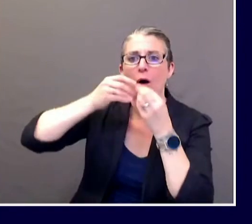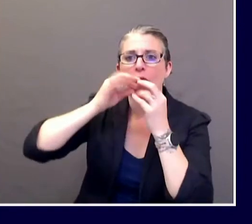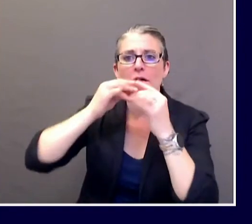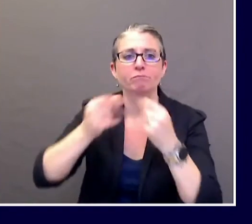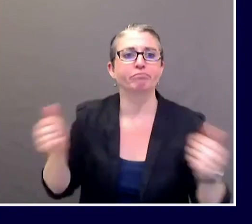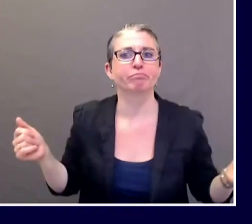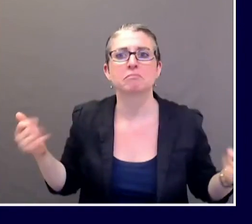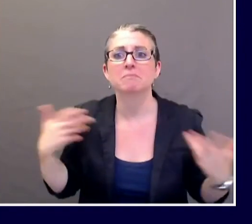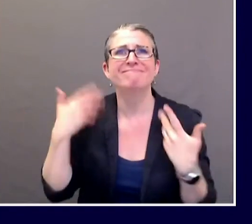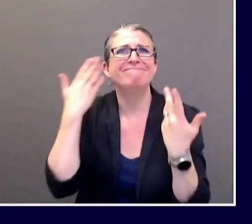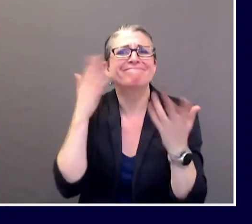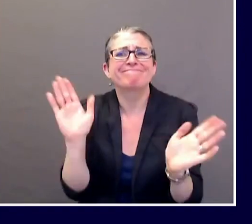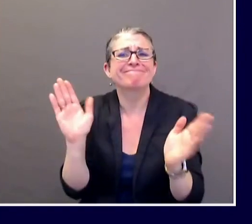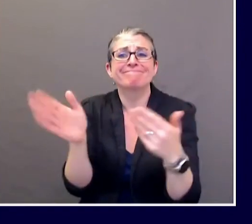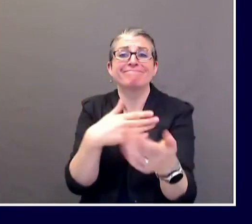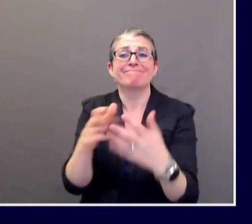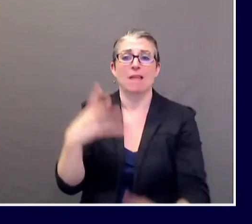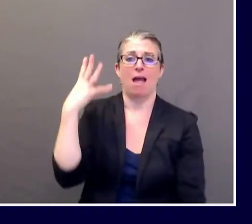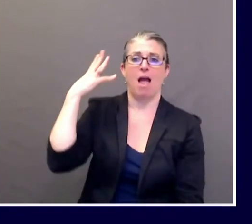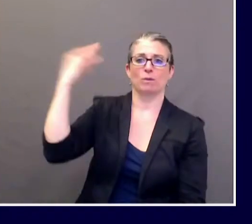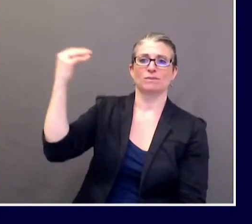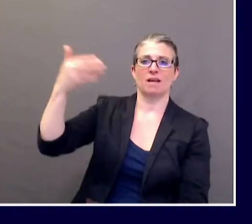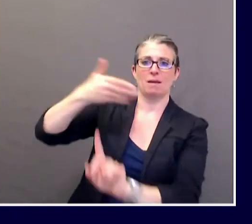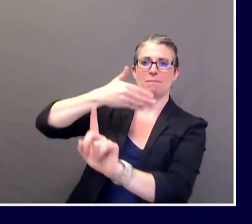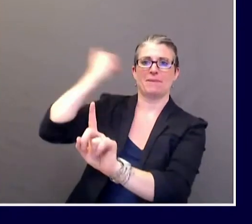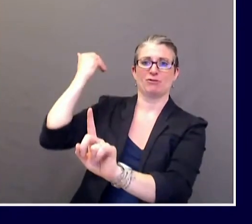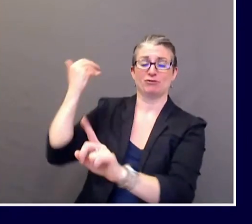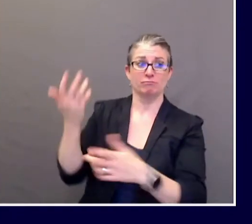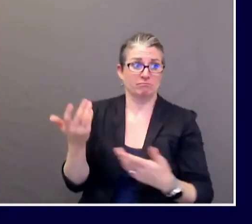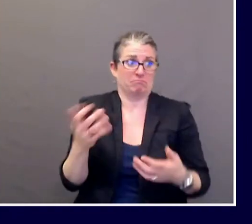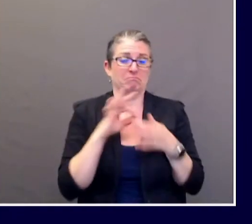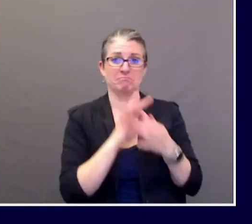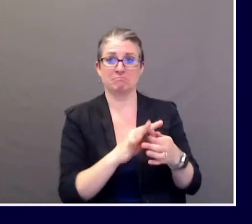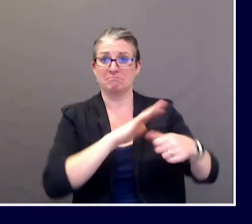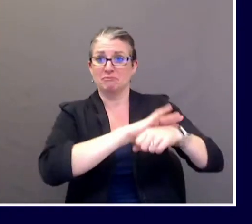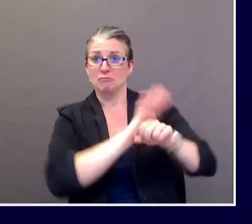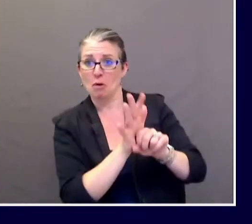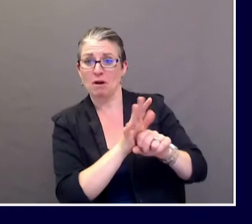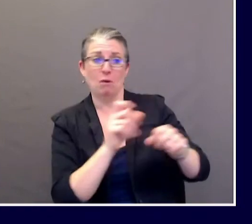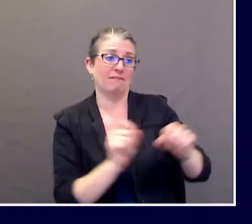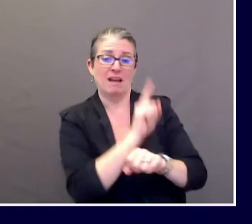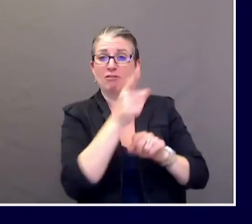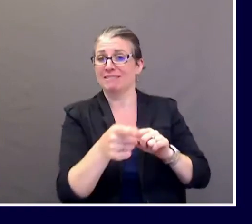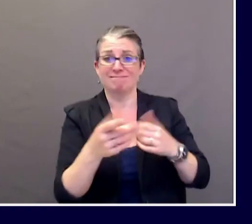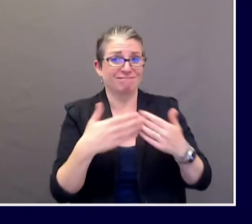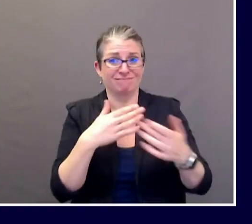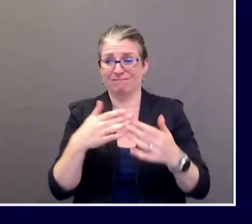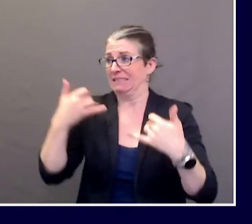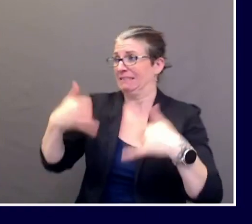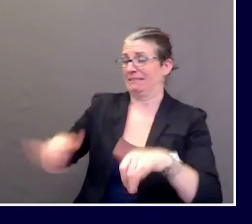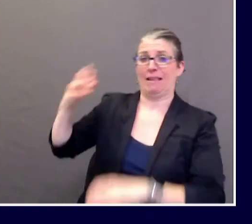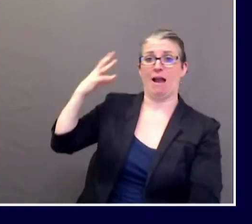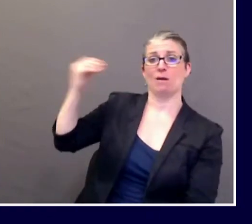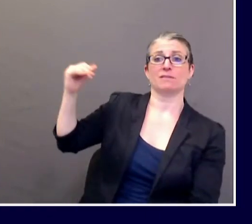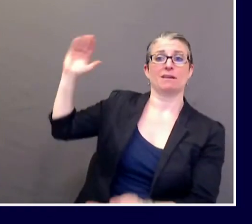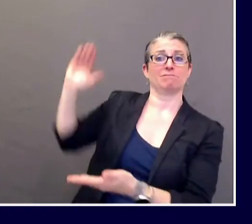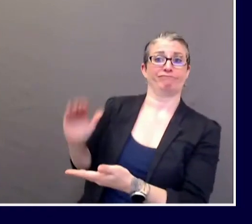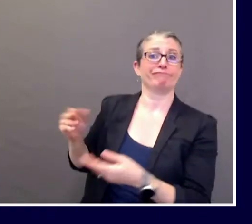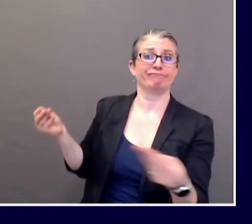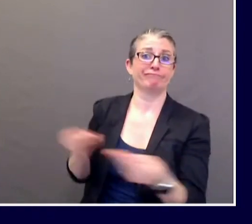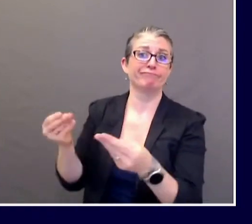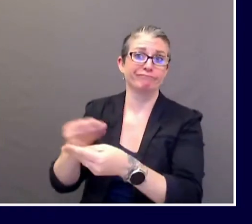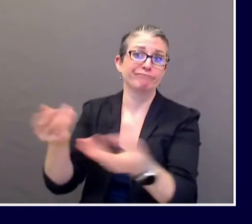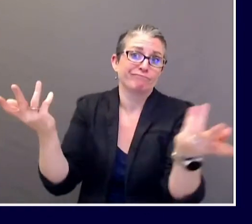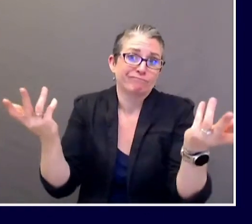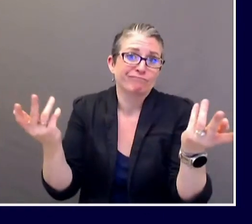concern, we're sequencing, we're on the lookout for them. It doesn't really affect the calculus of whether outdoor events are safer. They